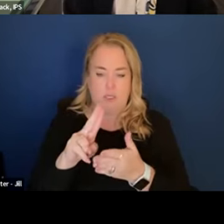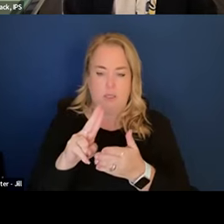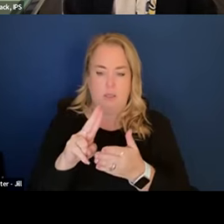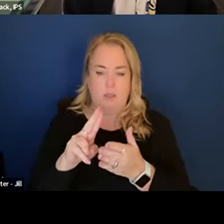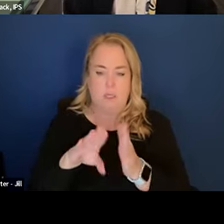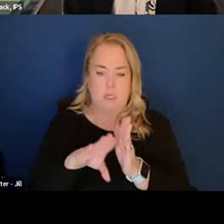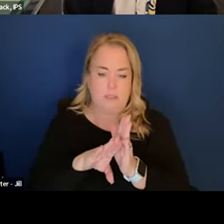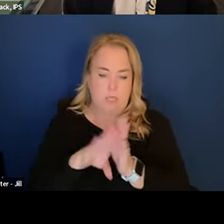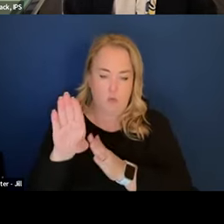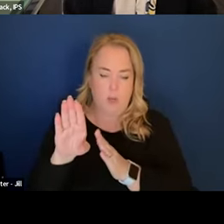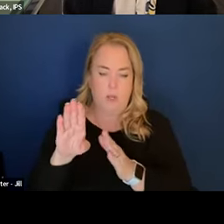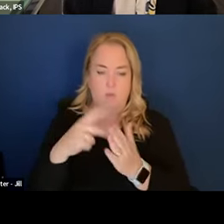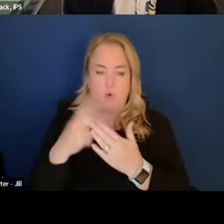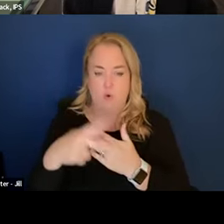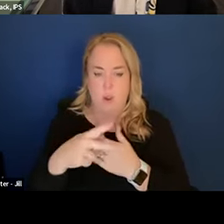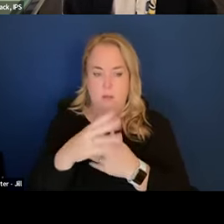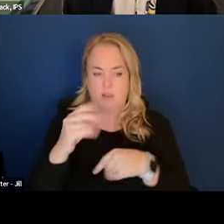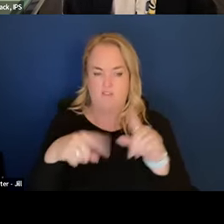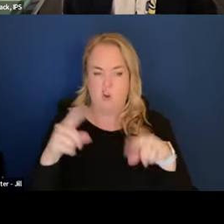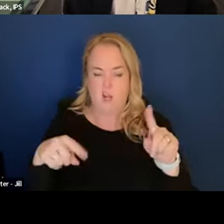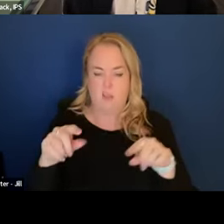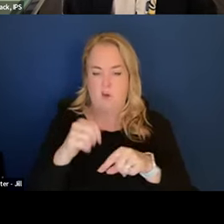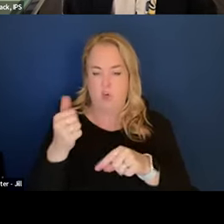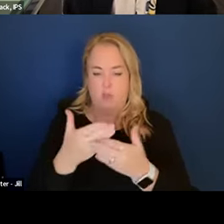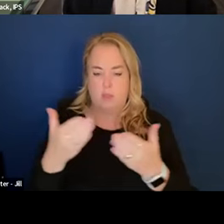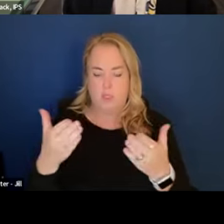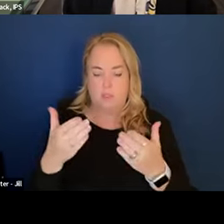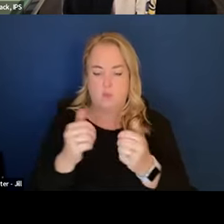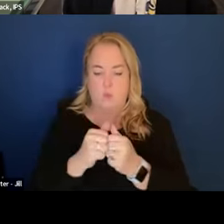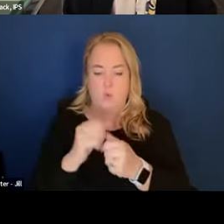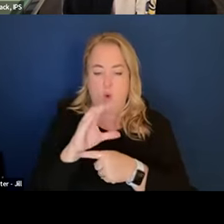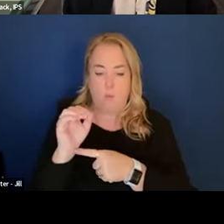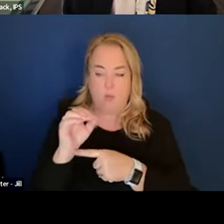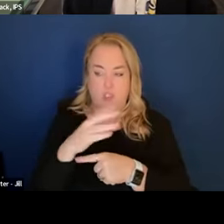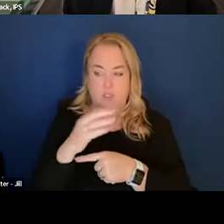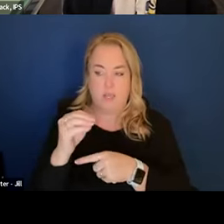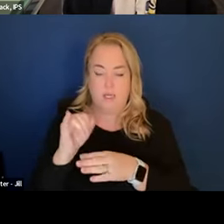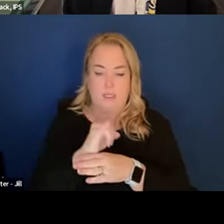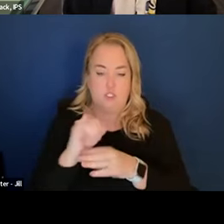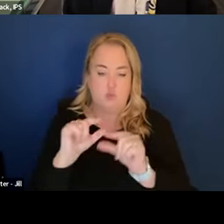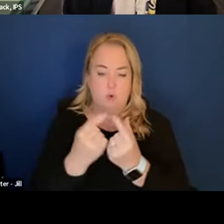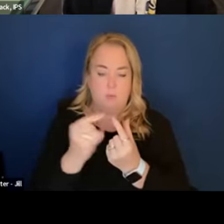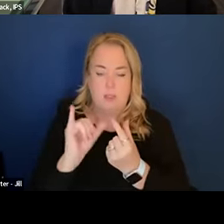accelerator programs, and a variety of other areas. Also with corporations and industry groups